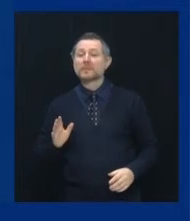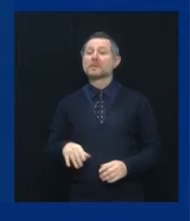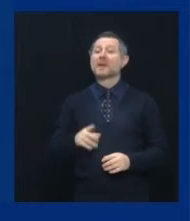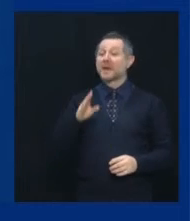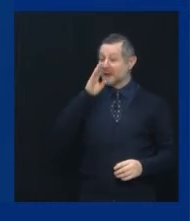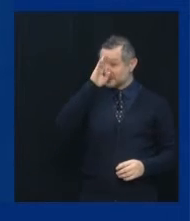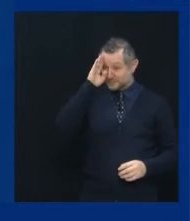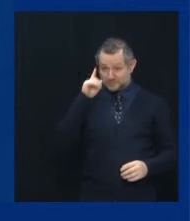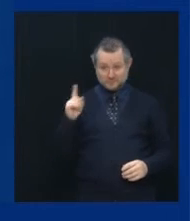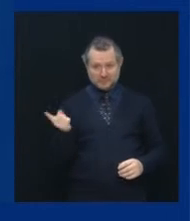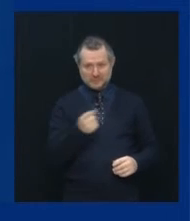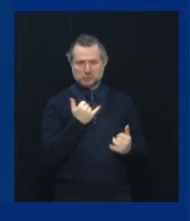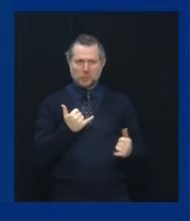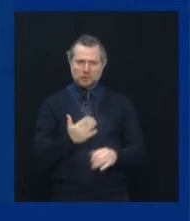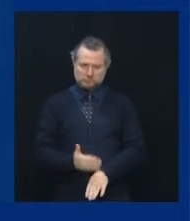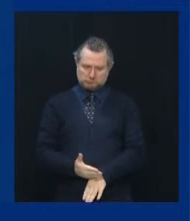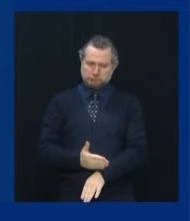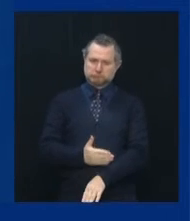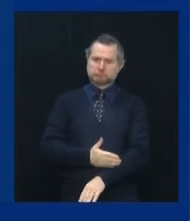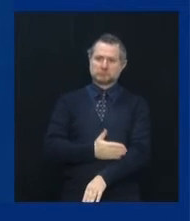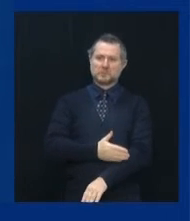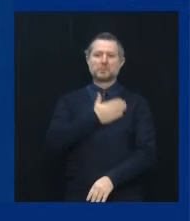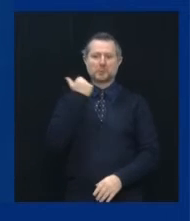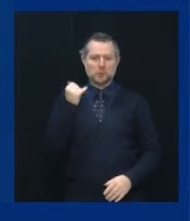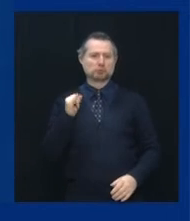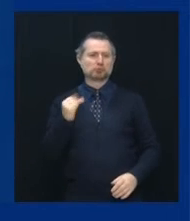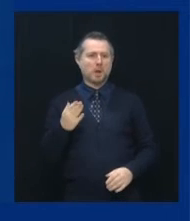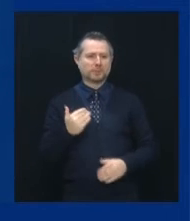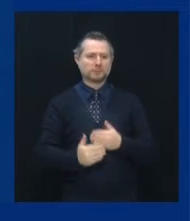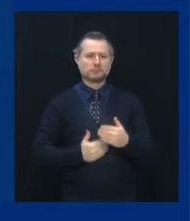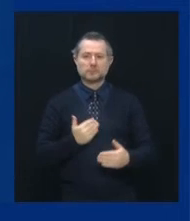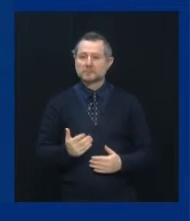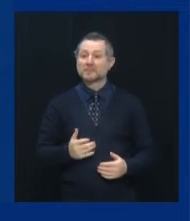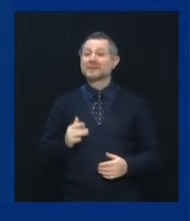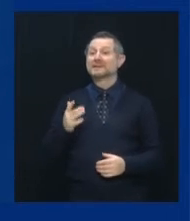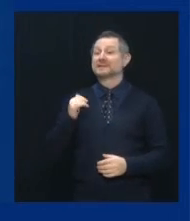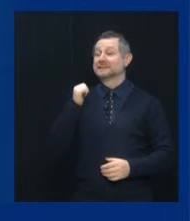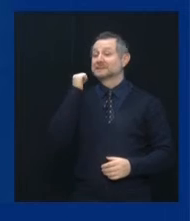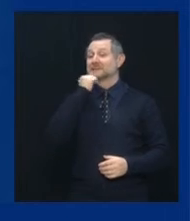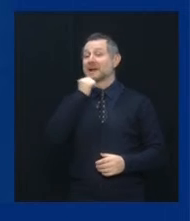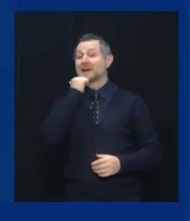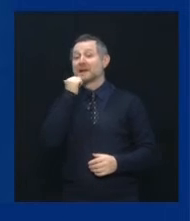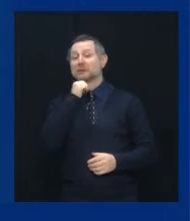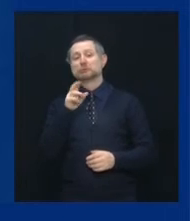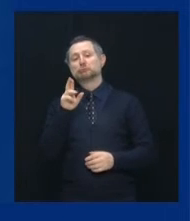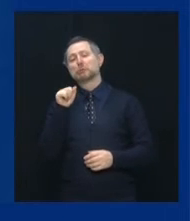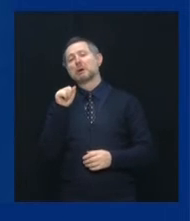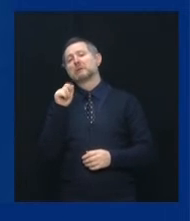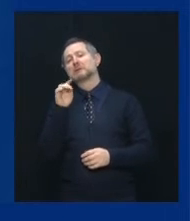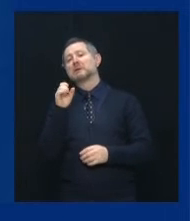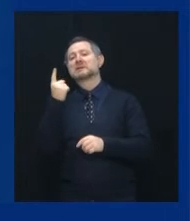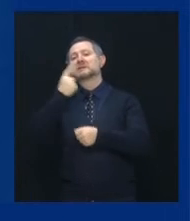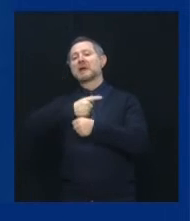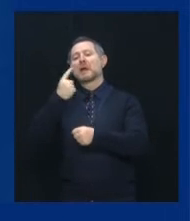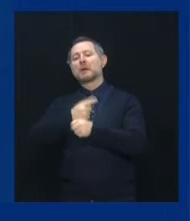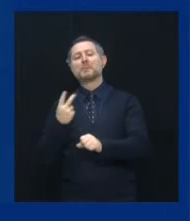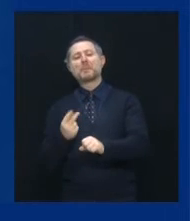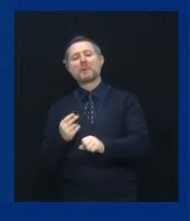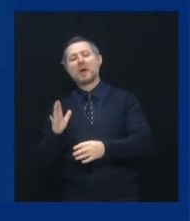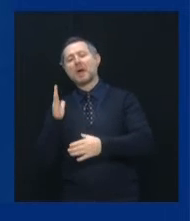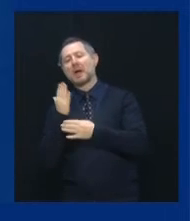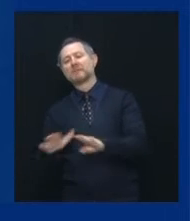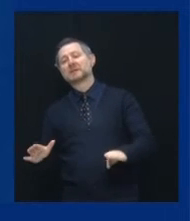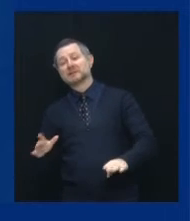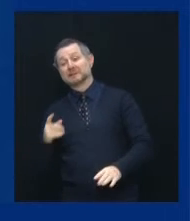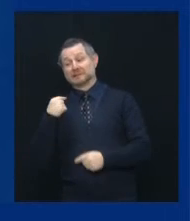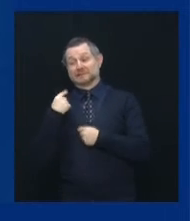doing a better job. The daily rate of vaccination over the past